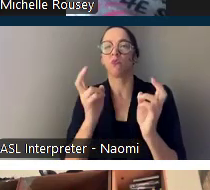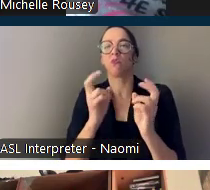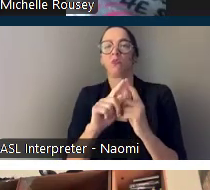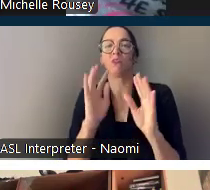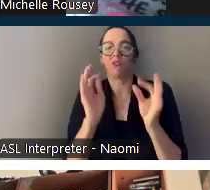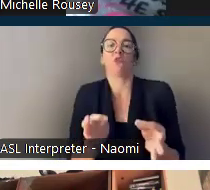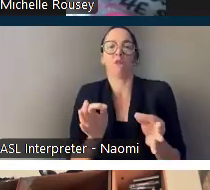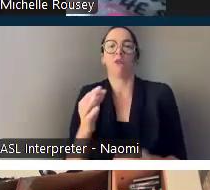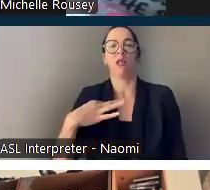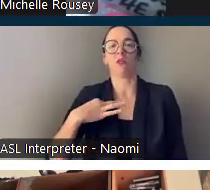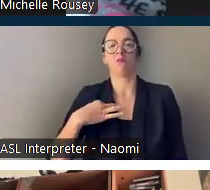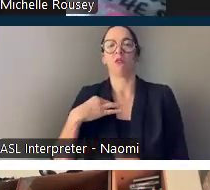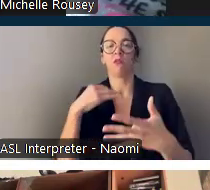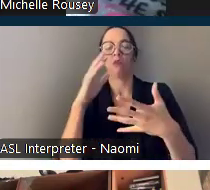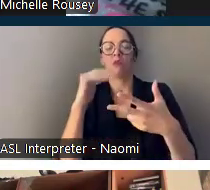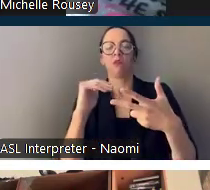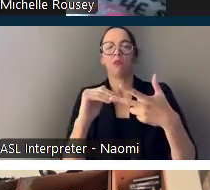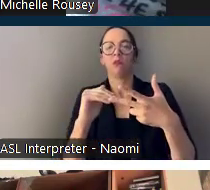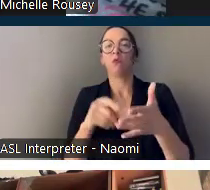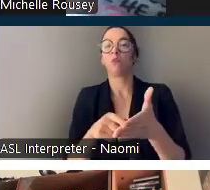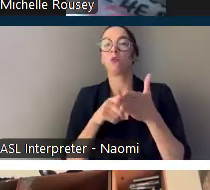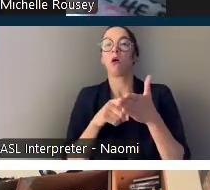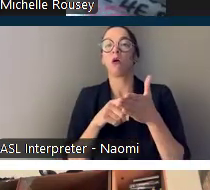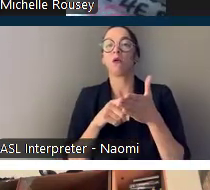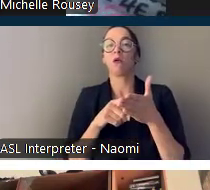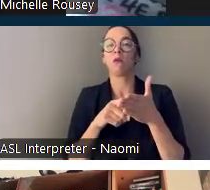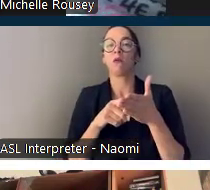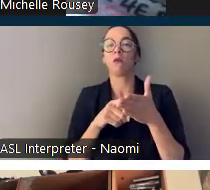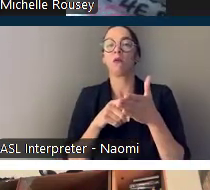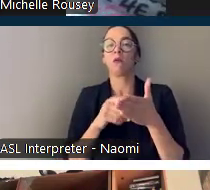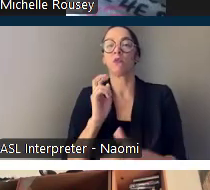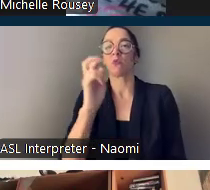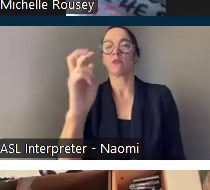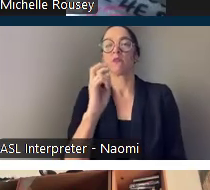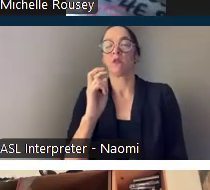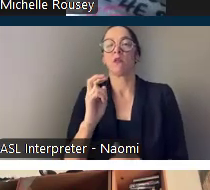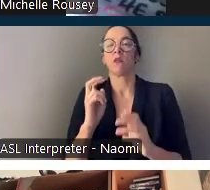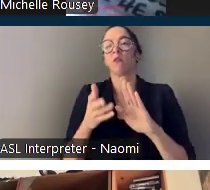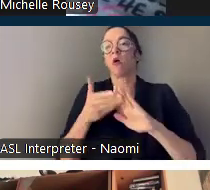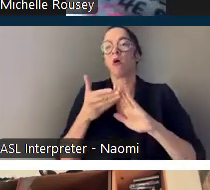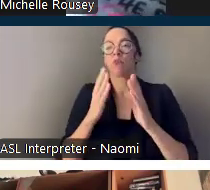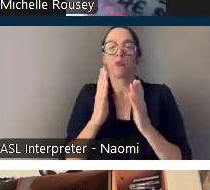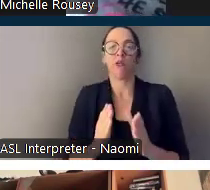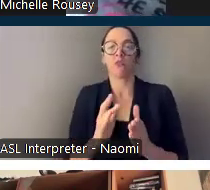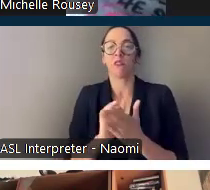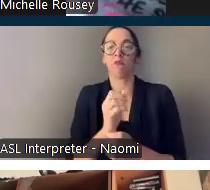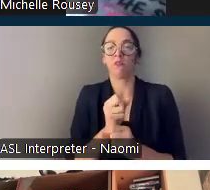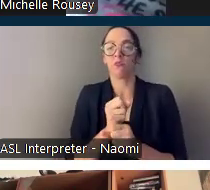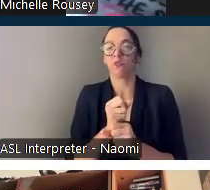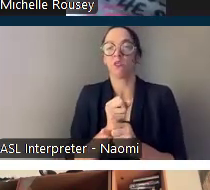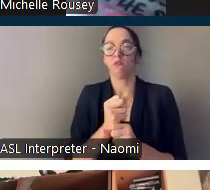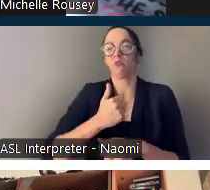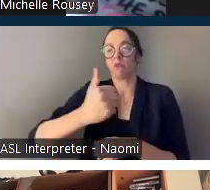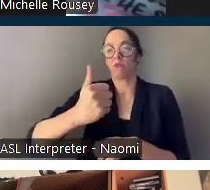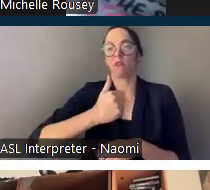receive Transportation Development Act, TDA, state funding to honor eligibility from a centralized